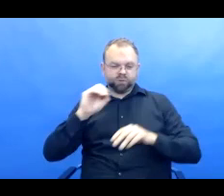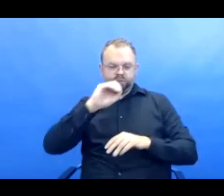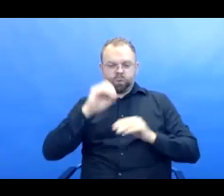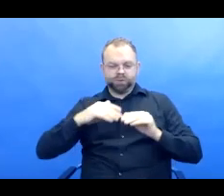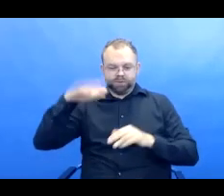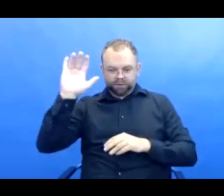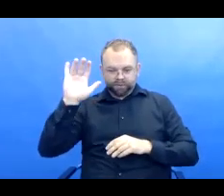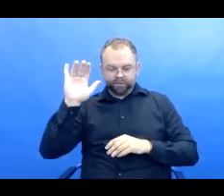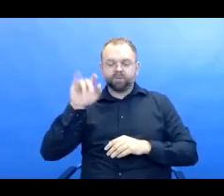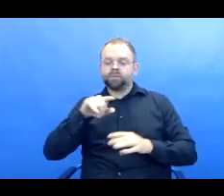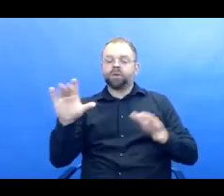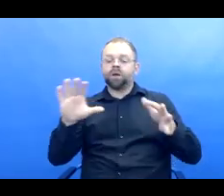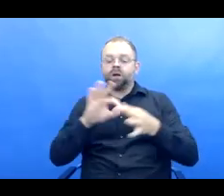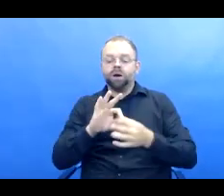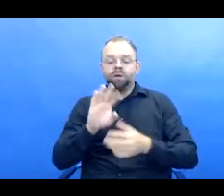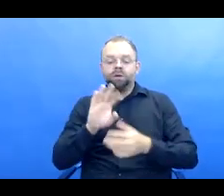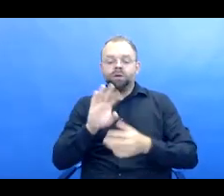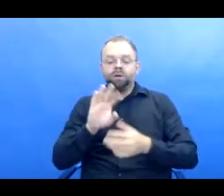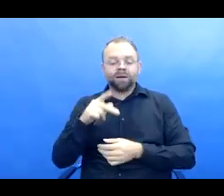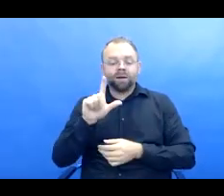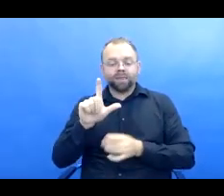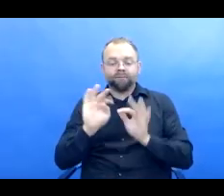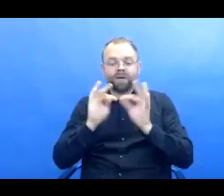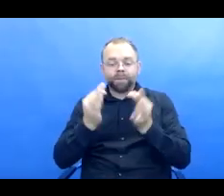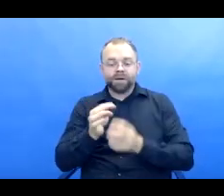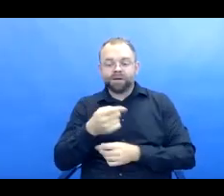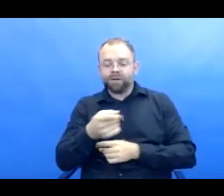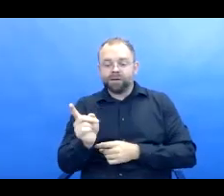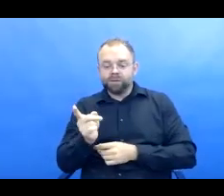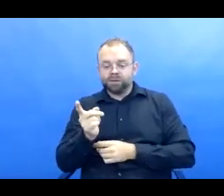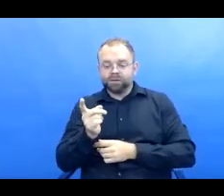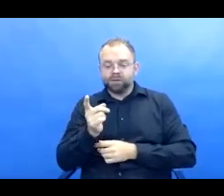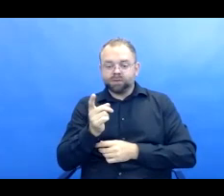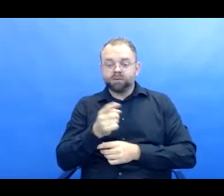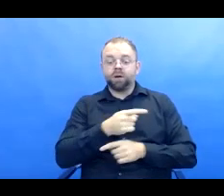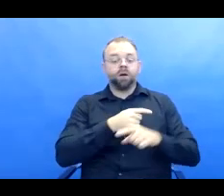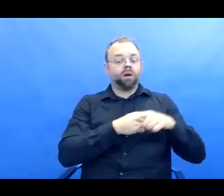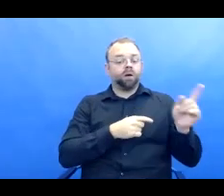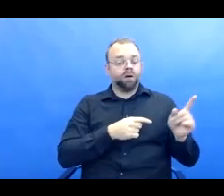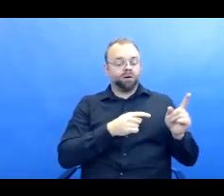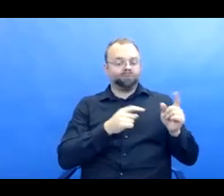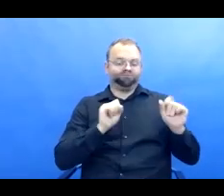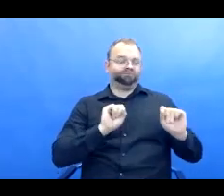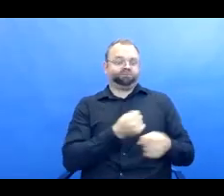All this has led to low coverage of the benefit itself. And I have presented it by way of Indian